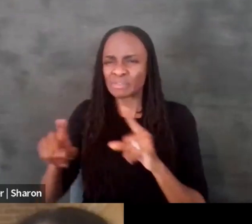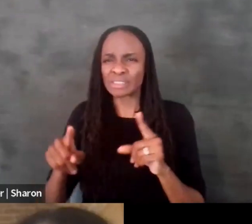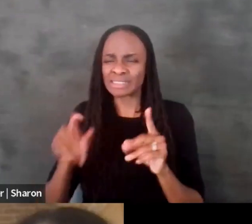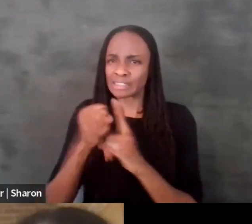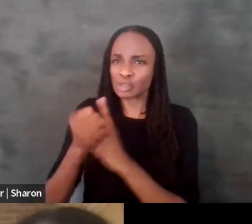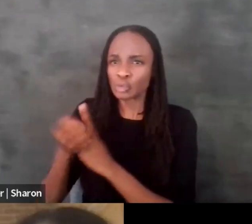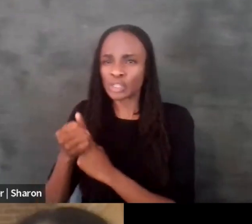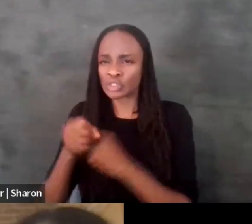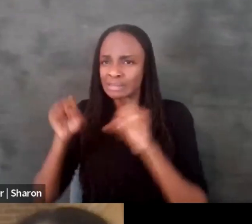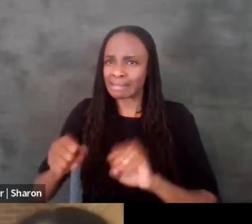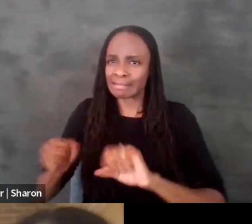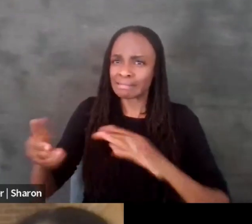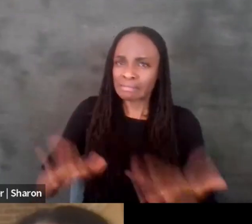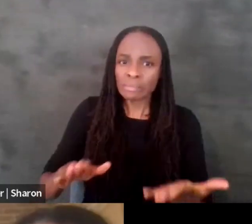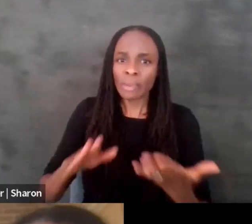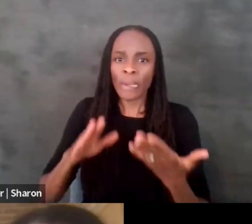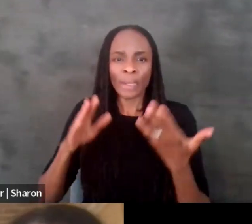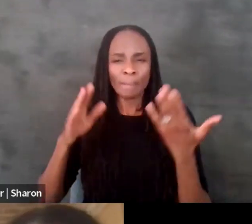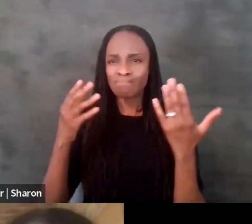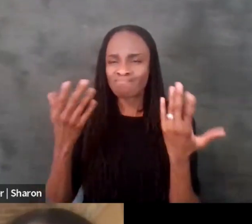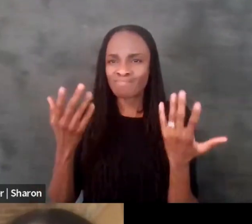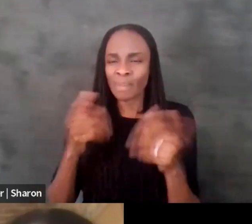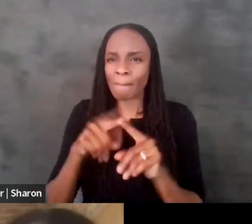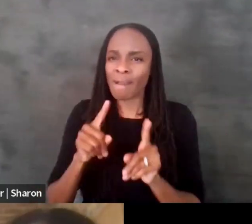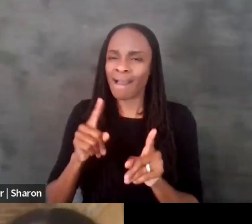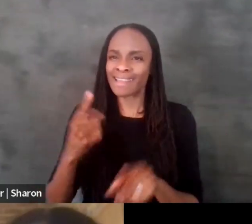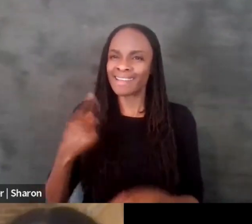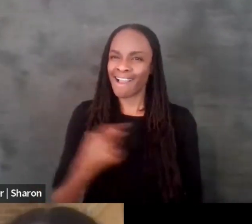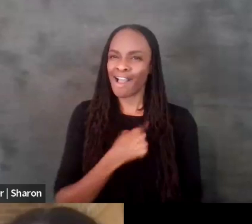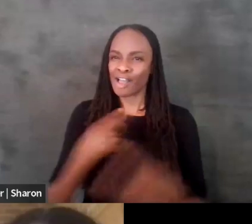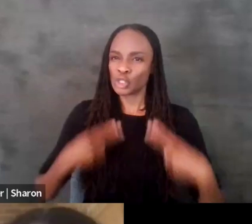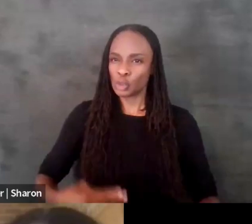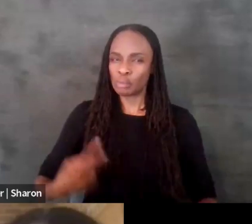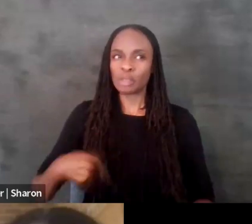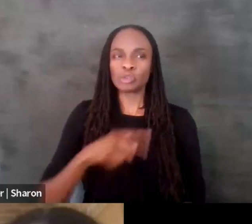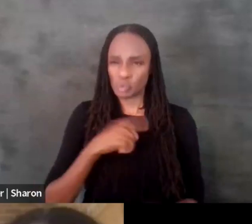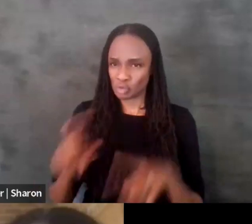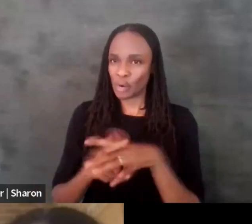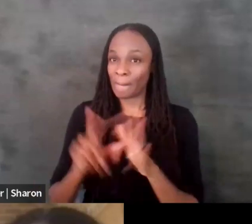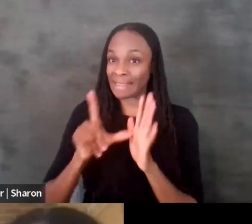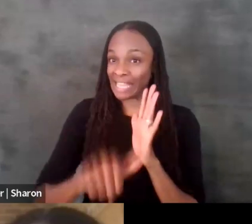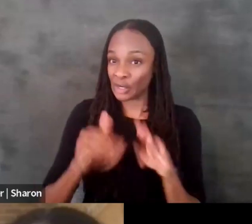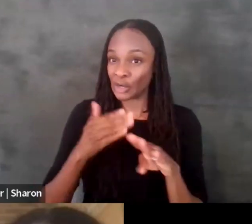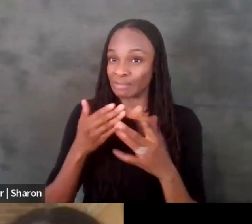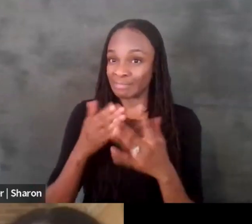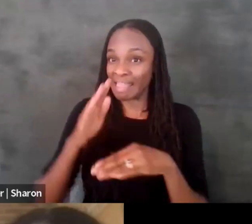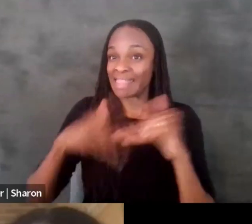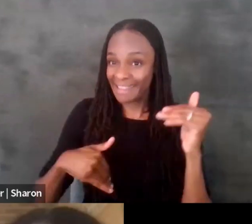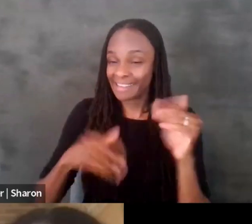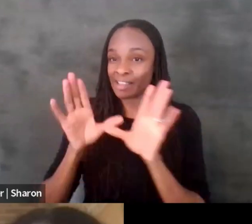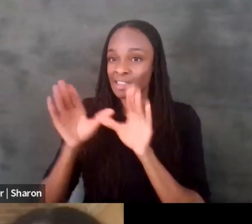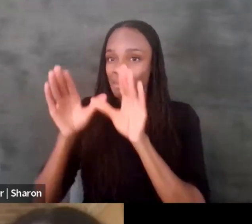role. But here we are humans who have come much later, Mm, but we are actually, through